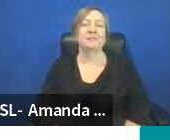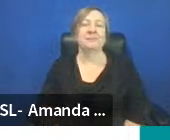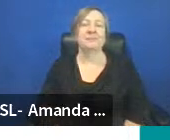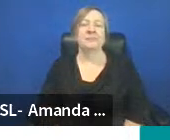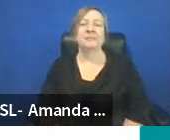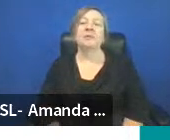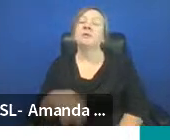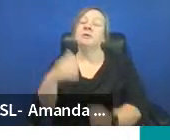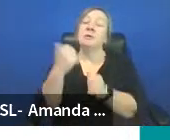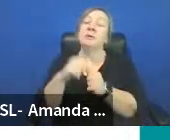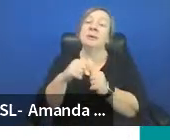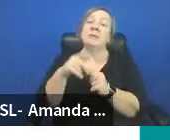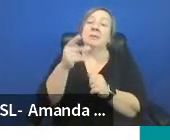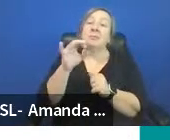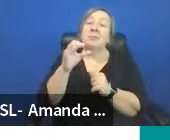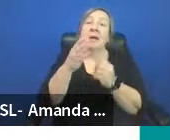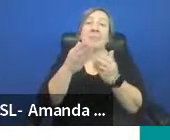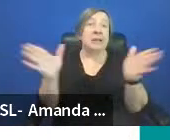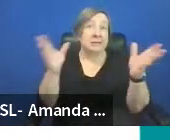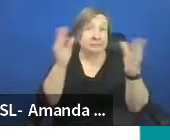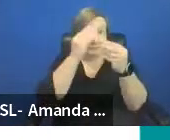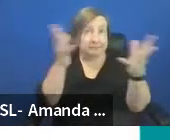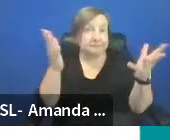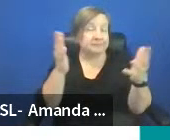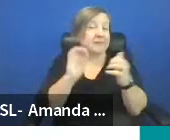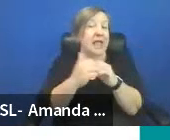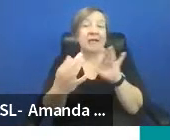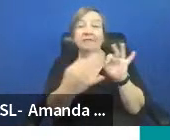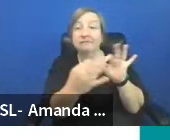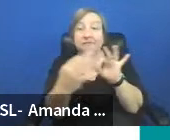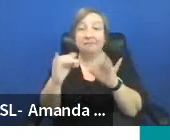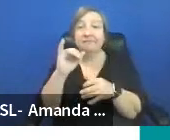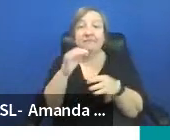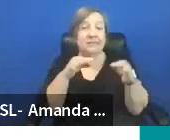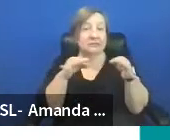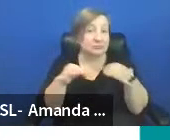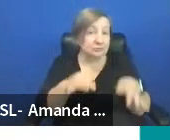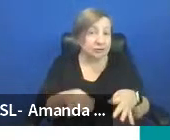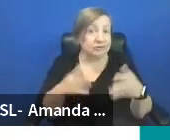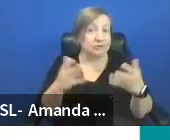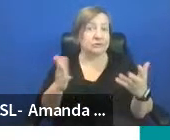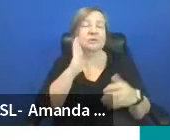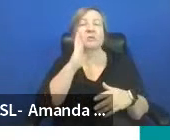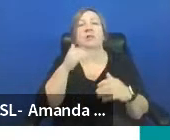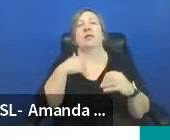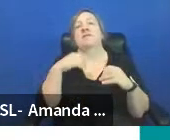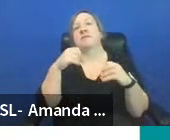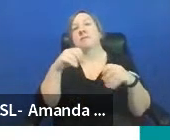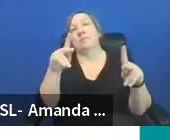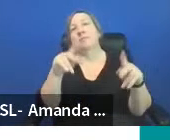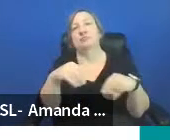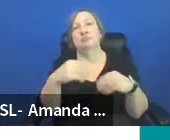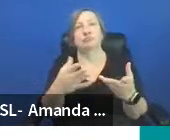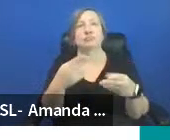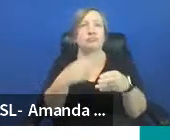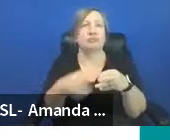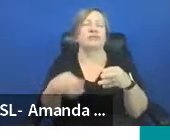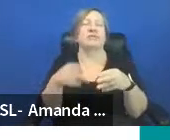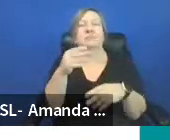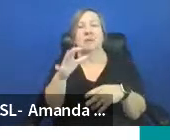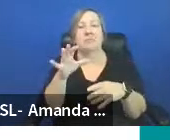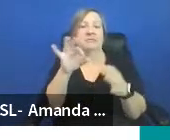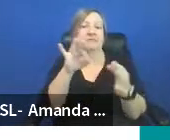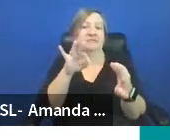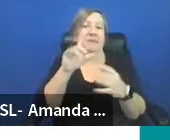And as a reminder to our public, for public input instructions, there will be an opportunity to provide brief public input later in the meeting